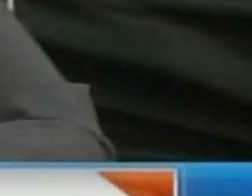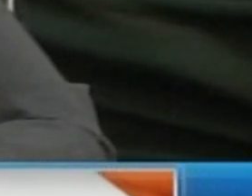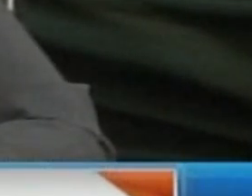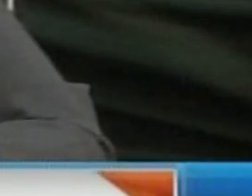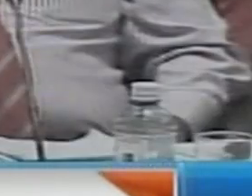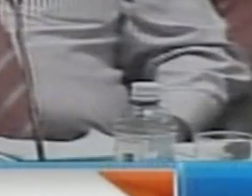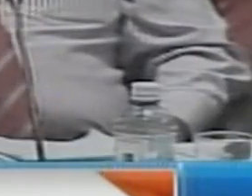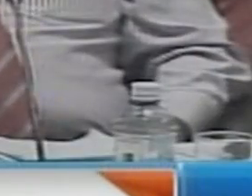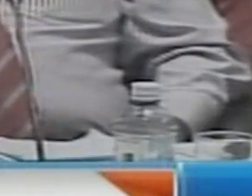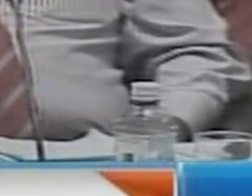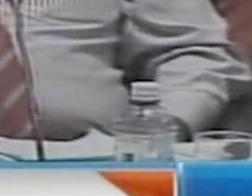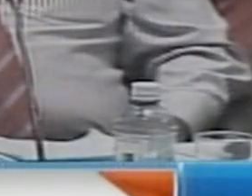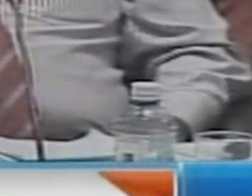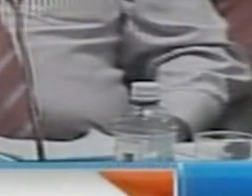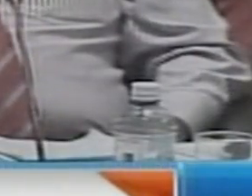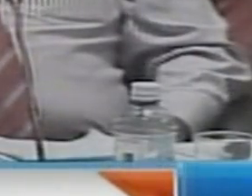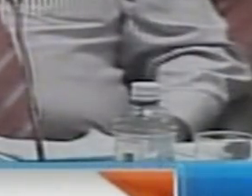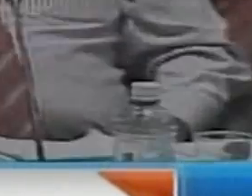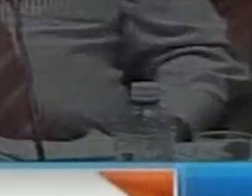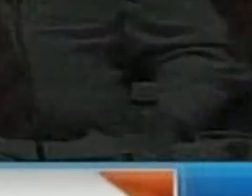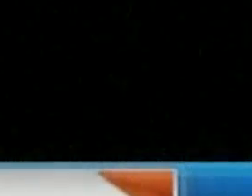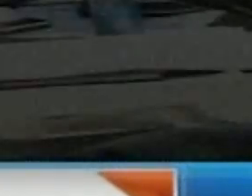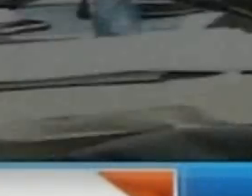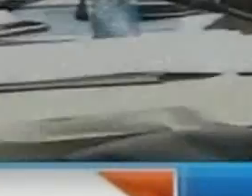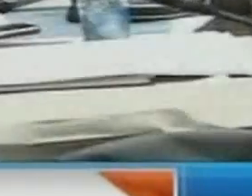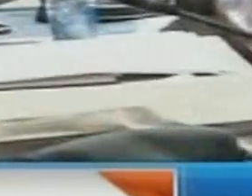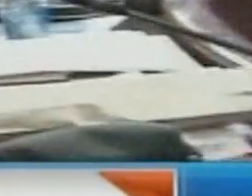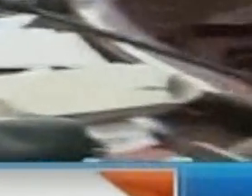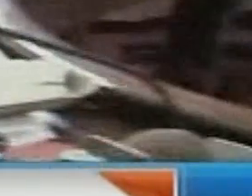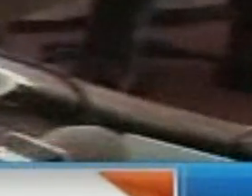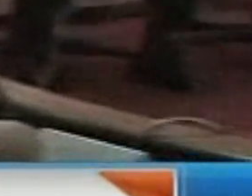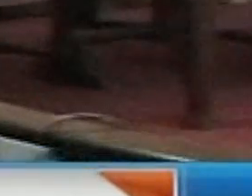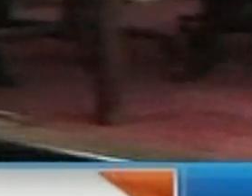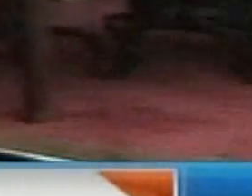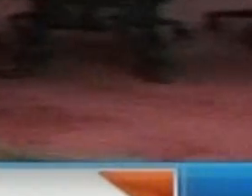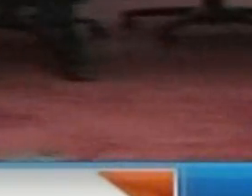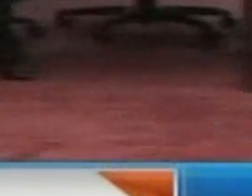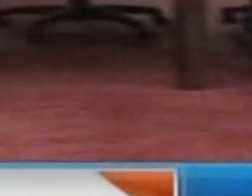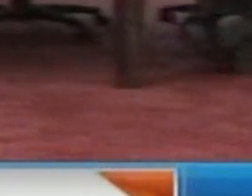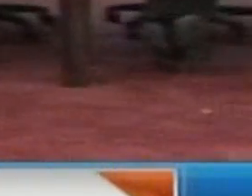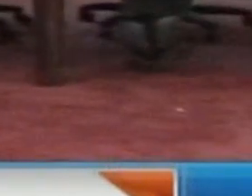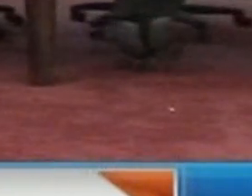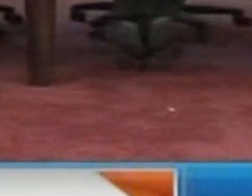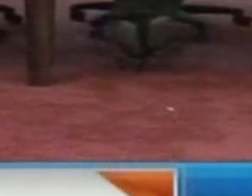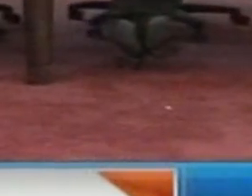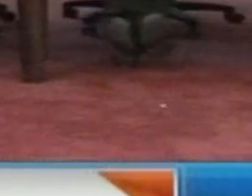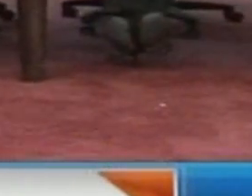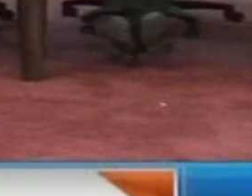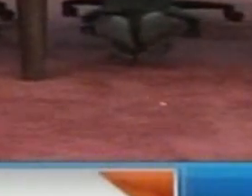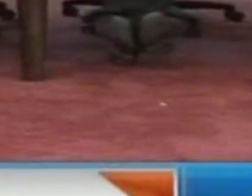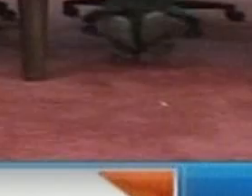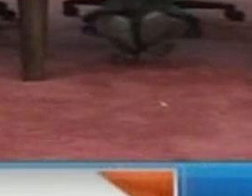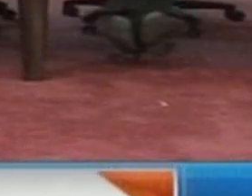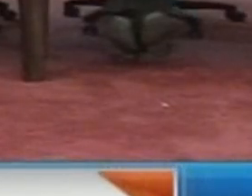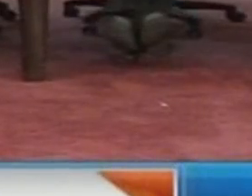demeanor now taking the country back to a different place and time, when the Departmental Committee on Justice and Legal Affairs